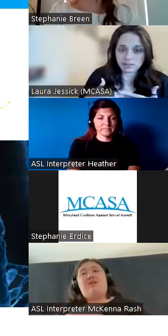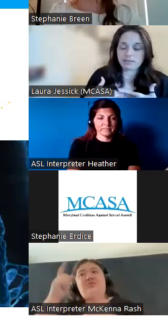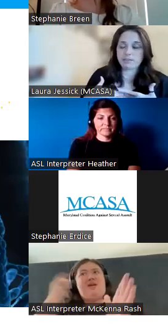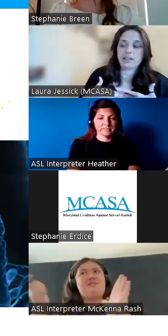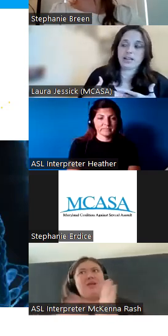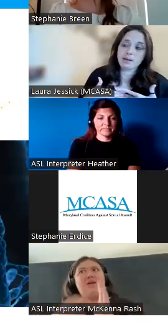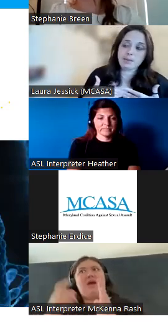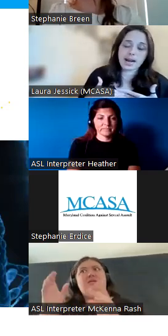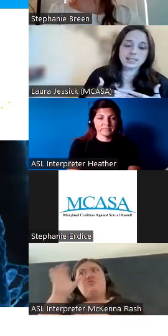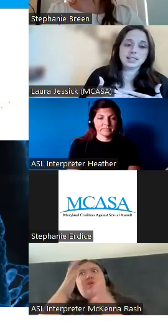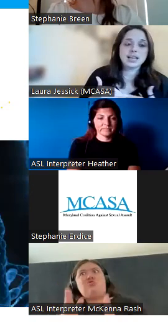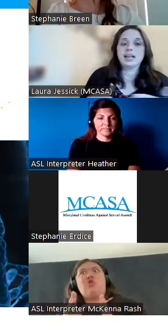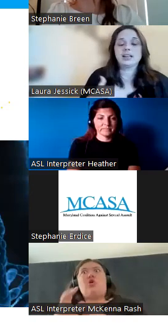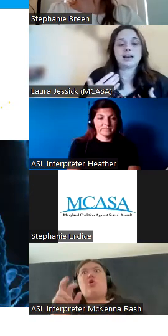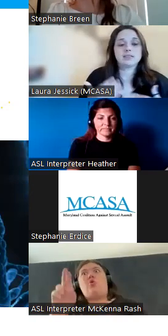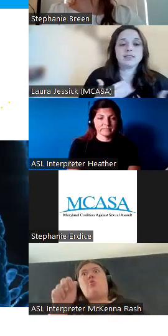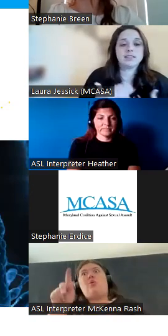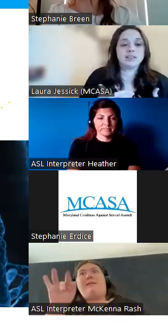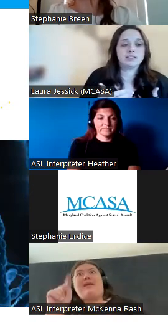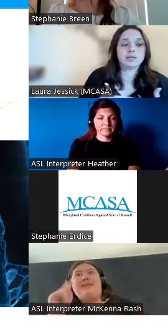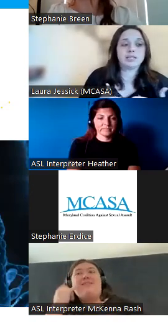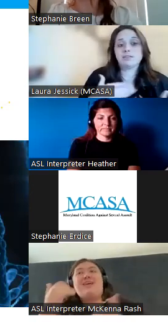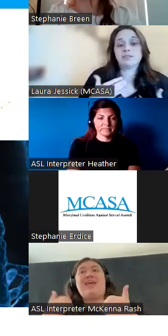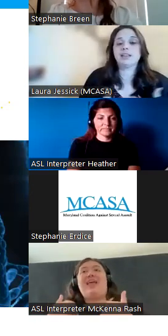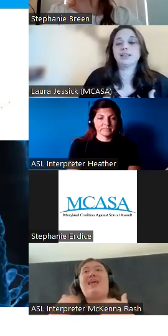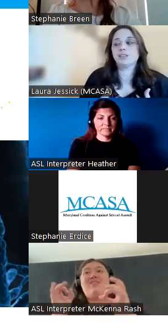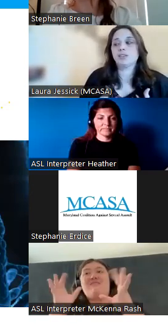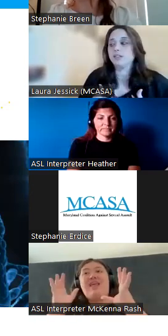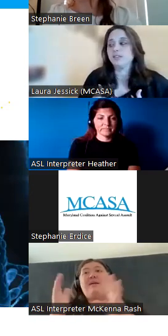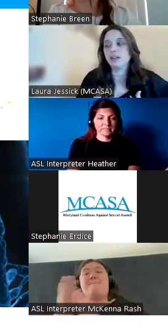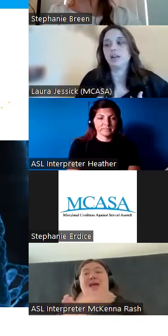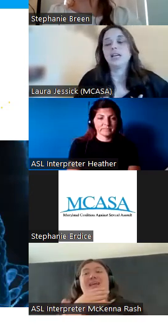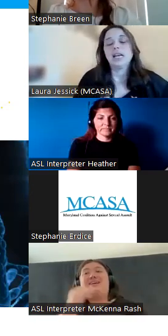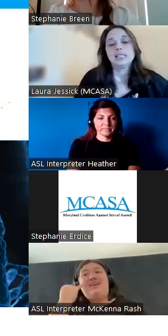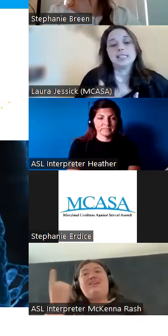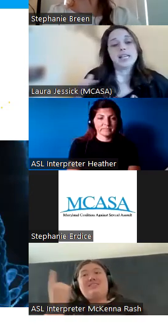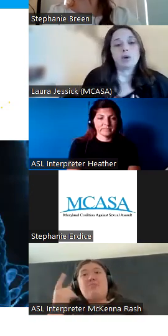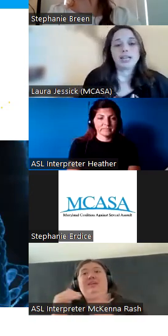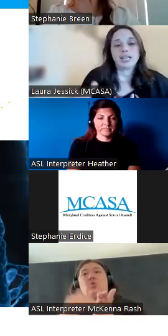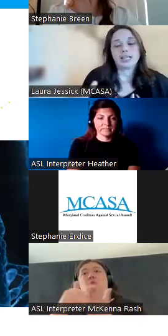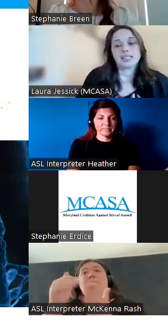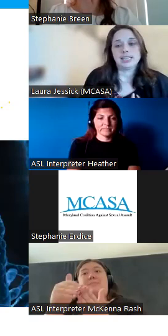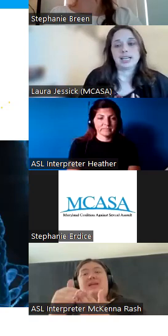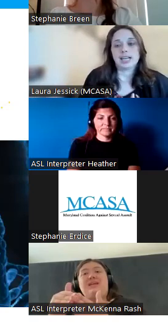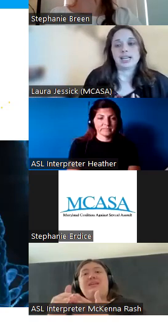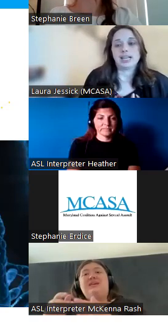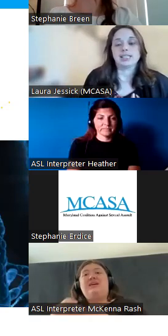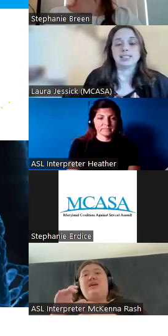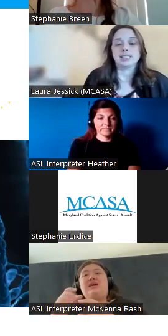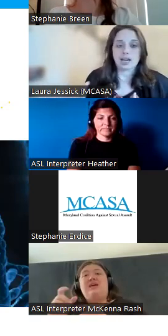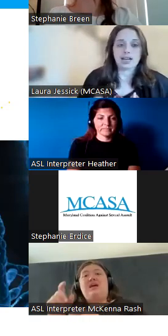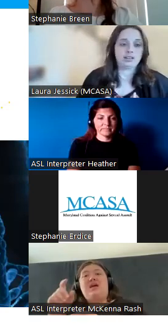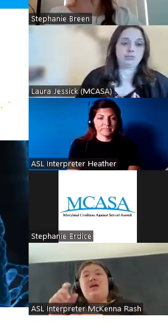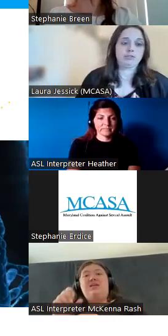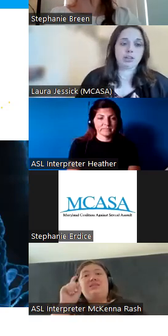rapists if they have a violent past. It allows us to see if somebody is a violent serial offender. DIY kit DNA